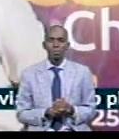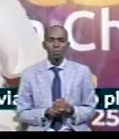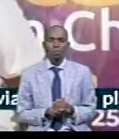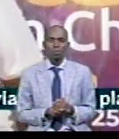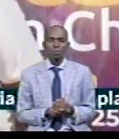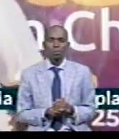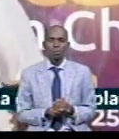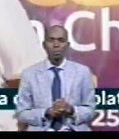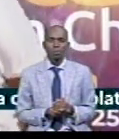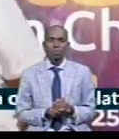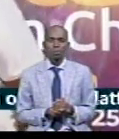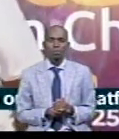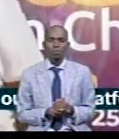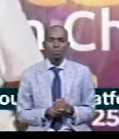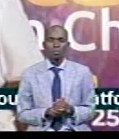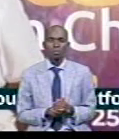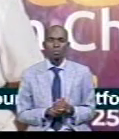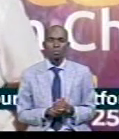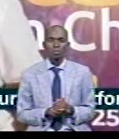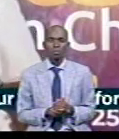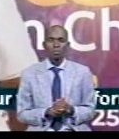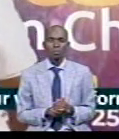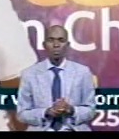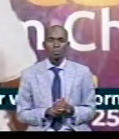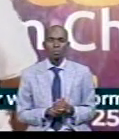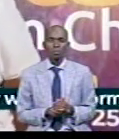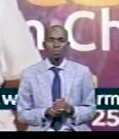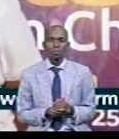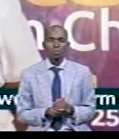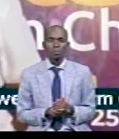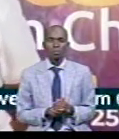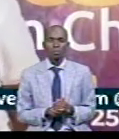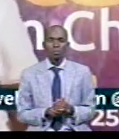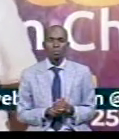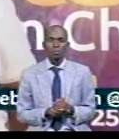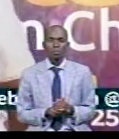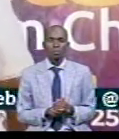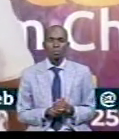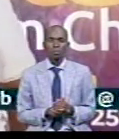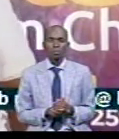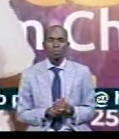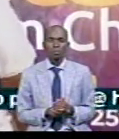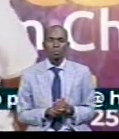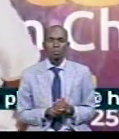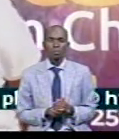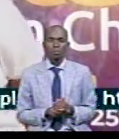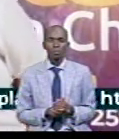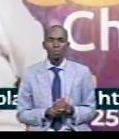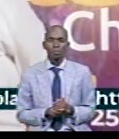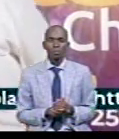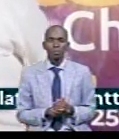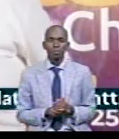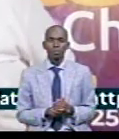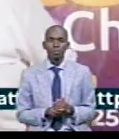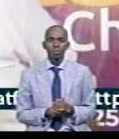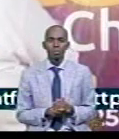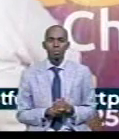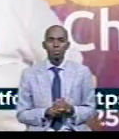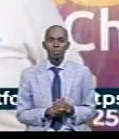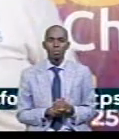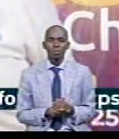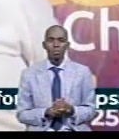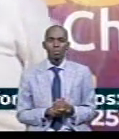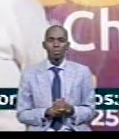not my criminal. You see, tear message in the year. Shepherds come to the gravel. Now, why now I am in sound? Who's behind for